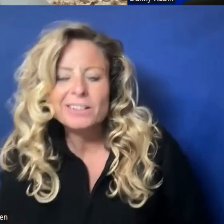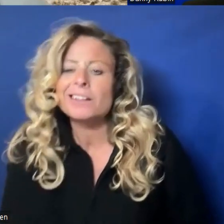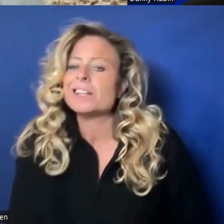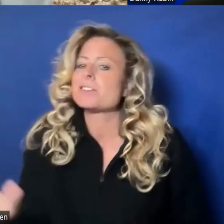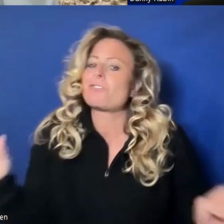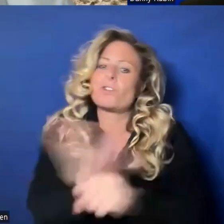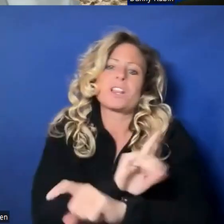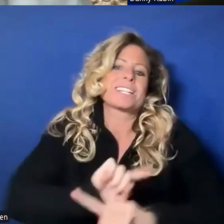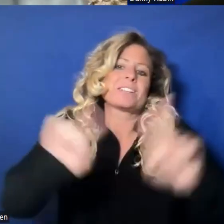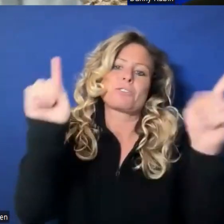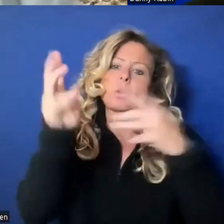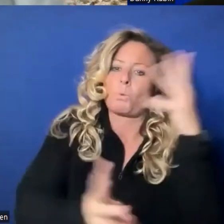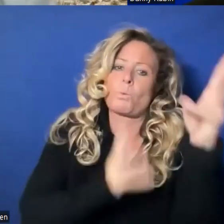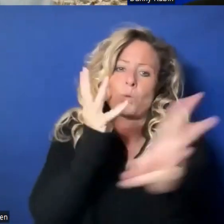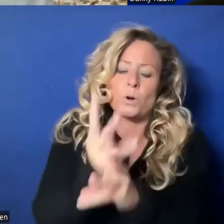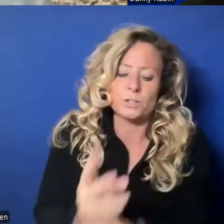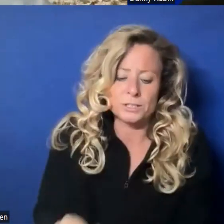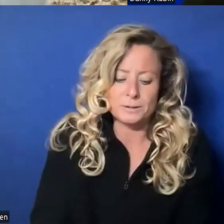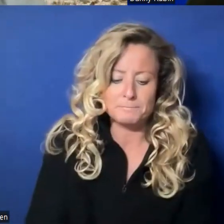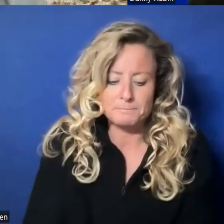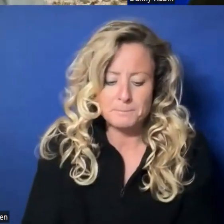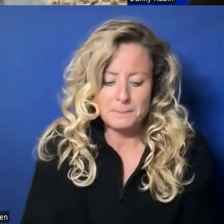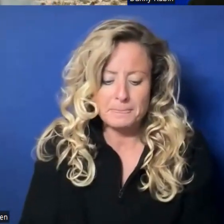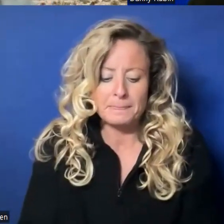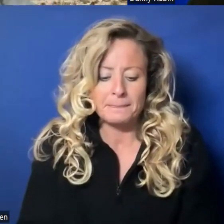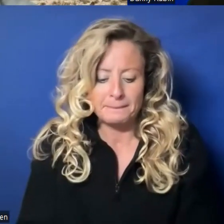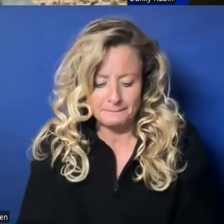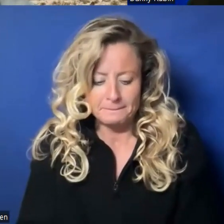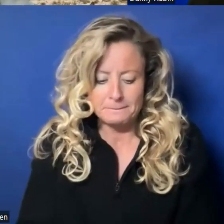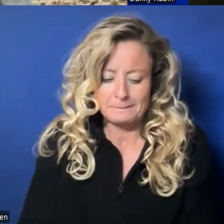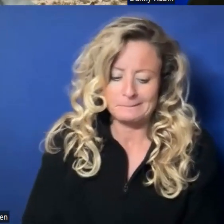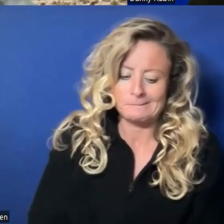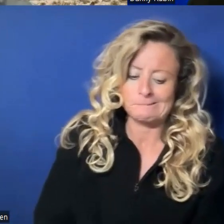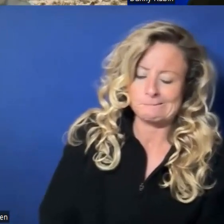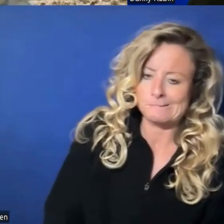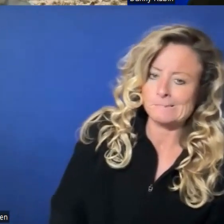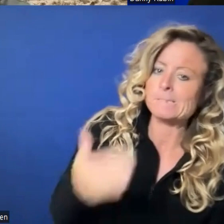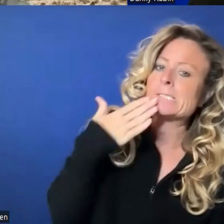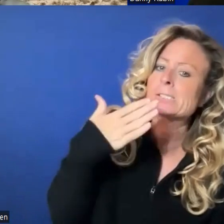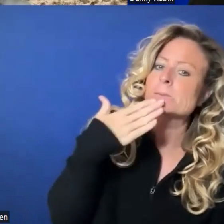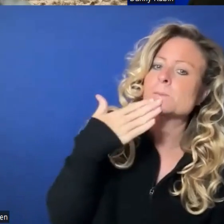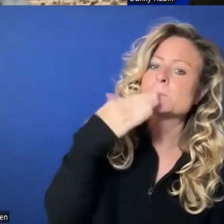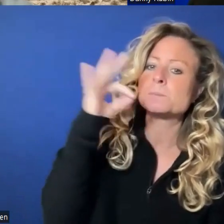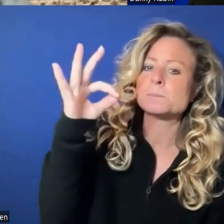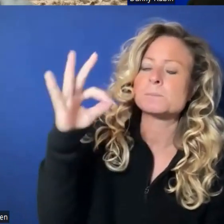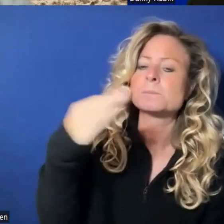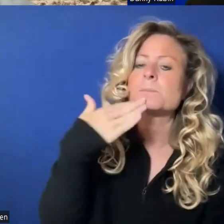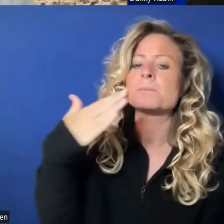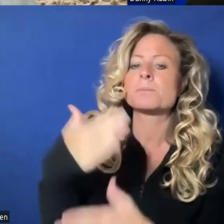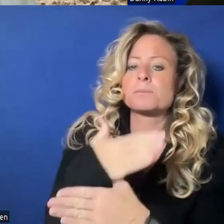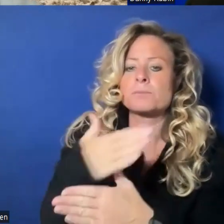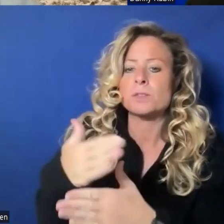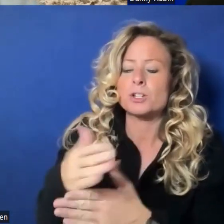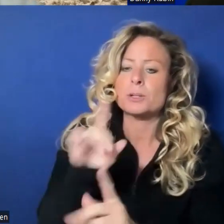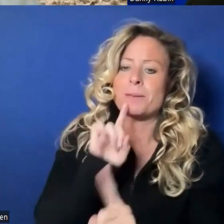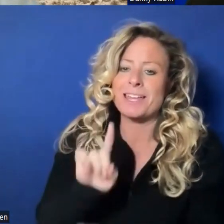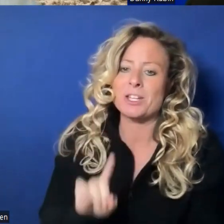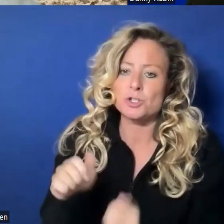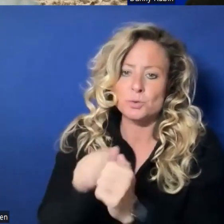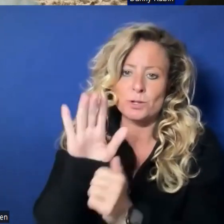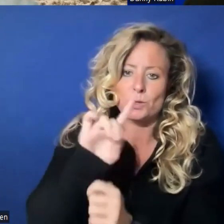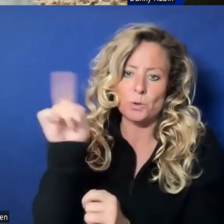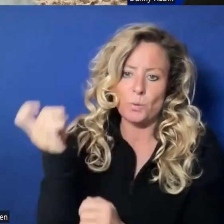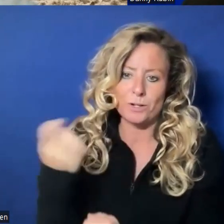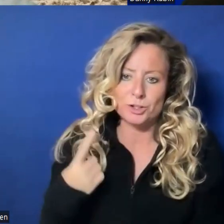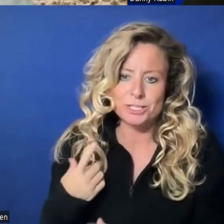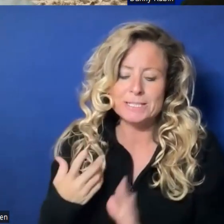world. So let me thank you. I want to share a couple of answers to your question. I